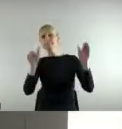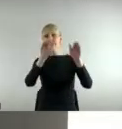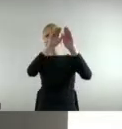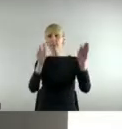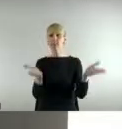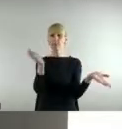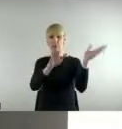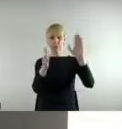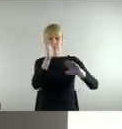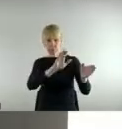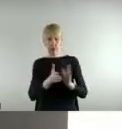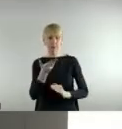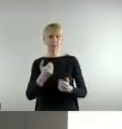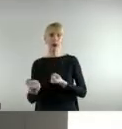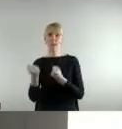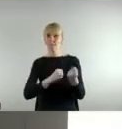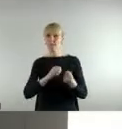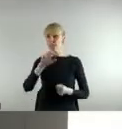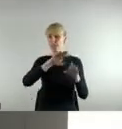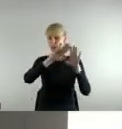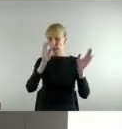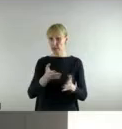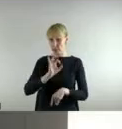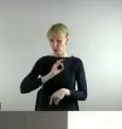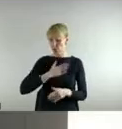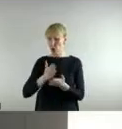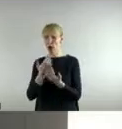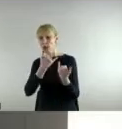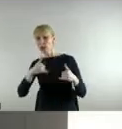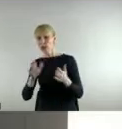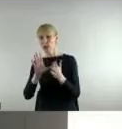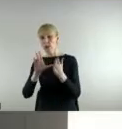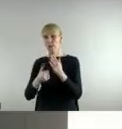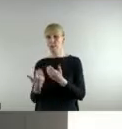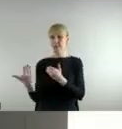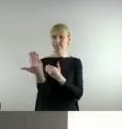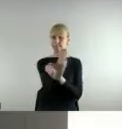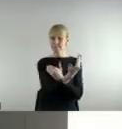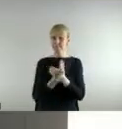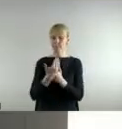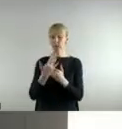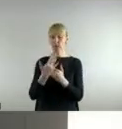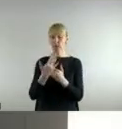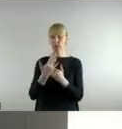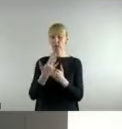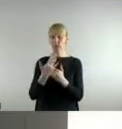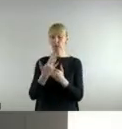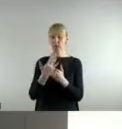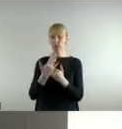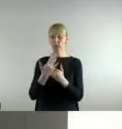damaged, and the municipality didn't have enough tilts, so tilts from additional.